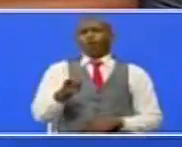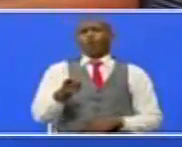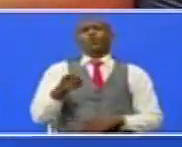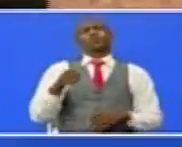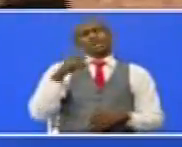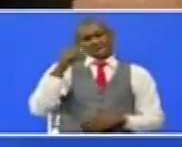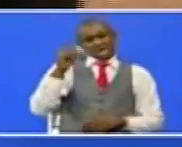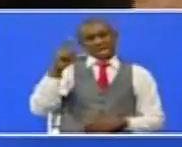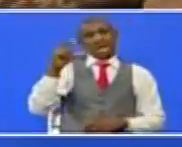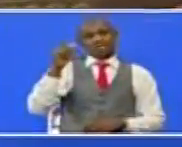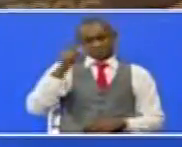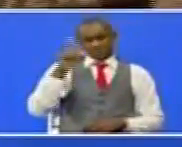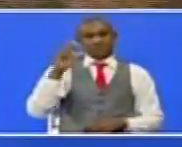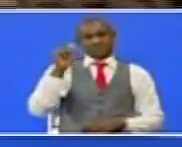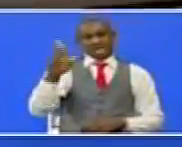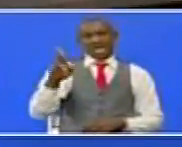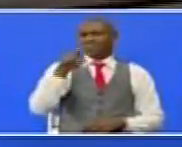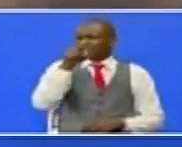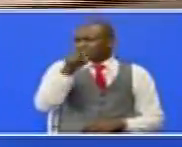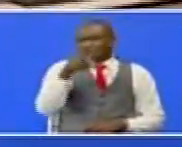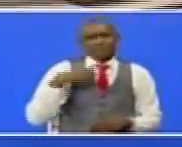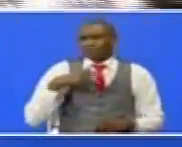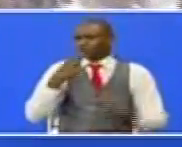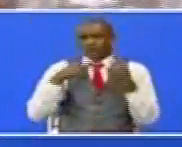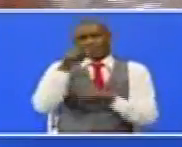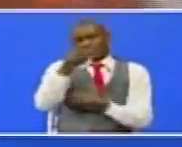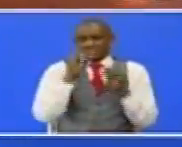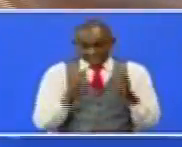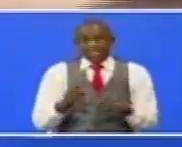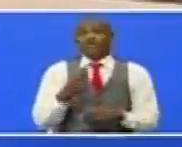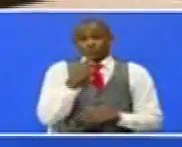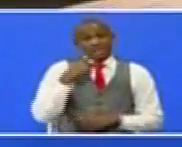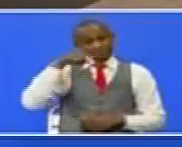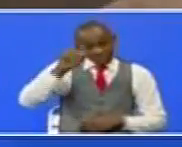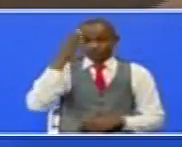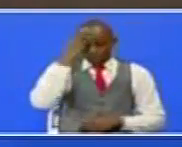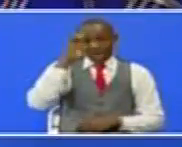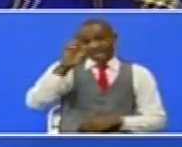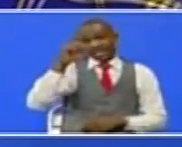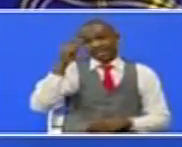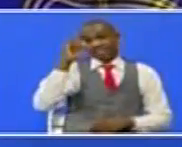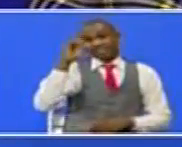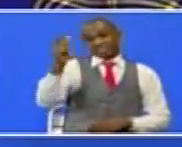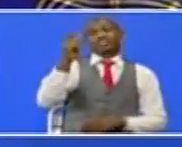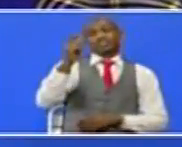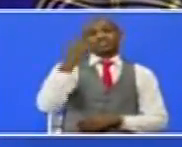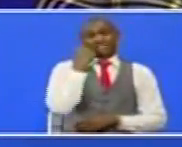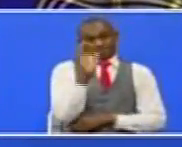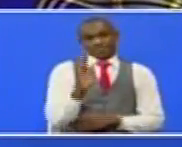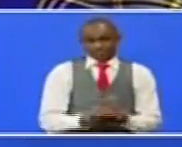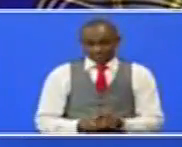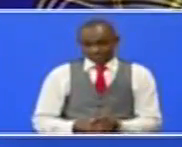suffers Kala Azar, a neglected tropical disease known by the Turkanas as a teat. Okay, this boy